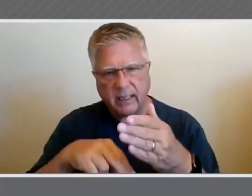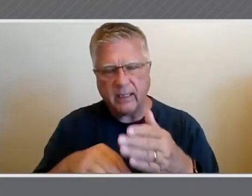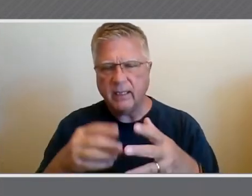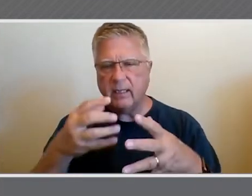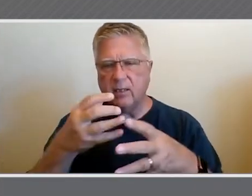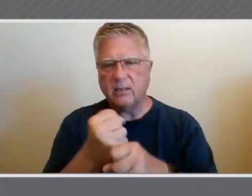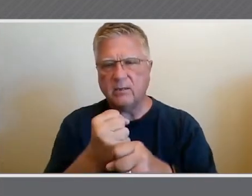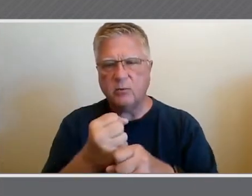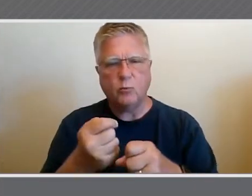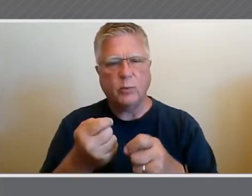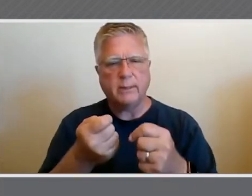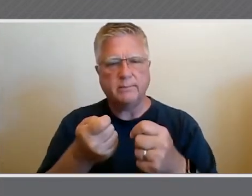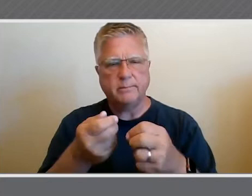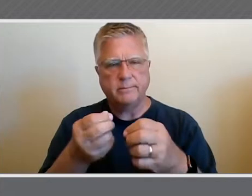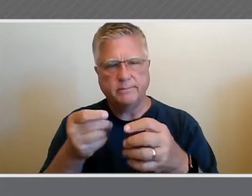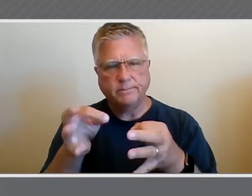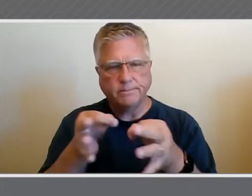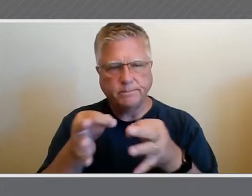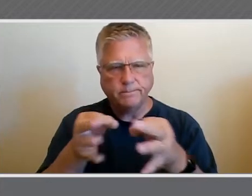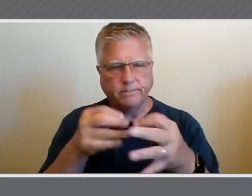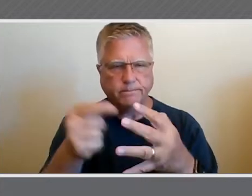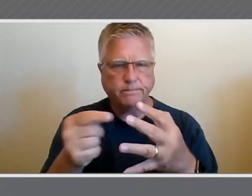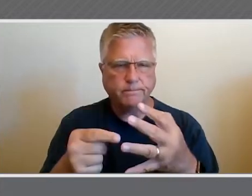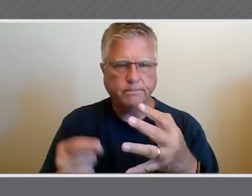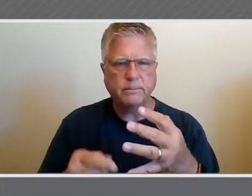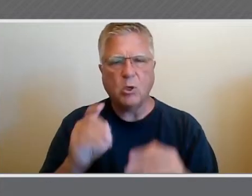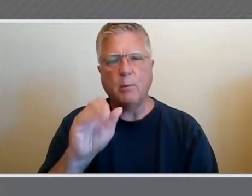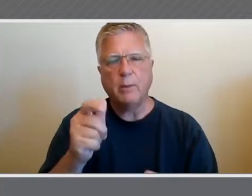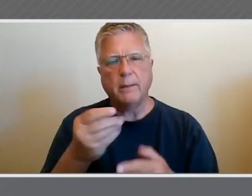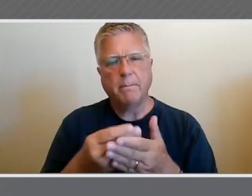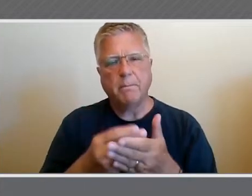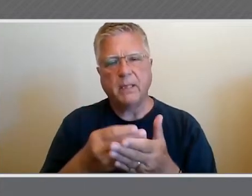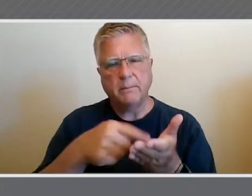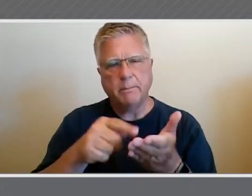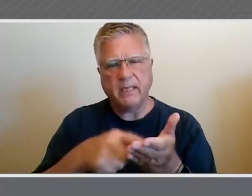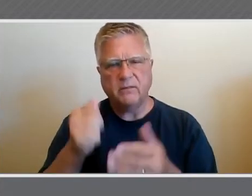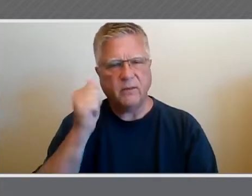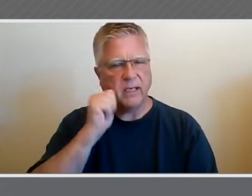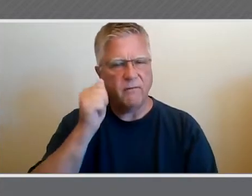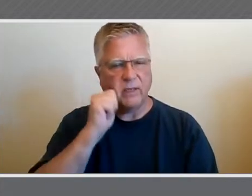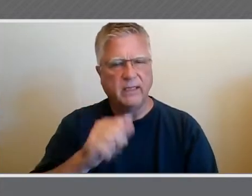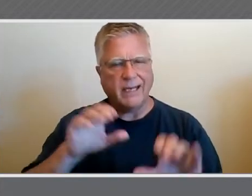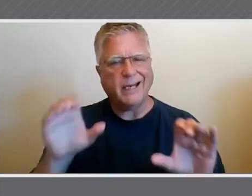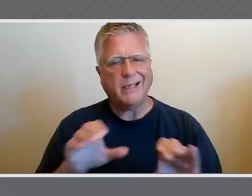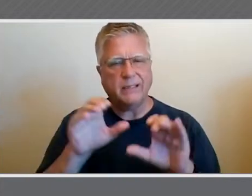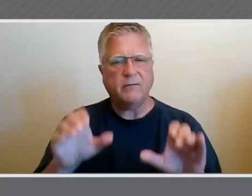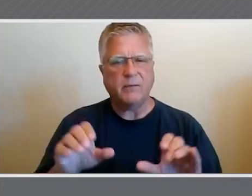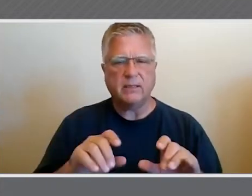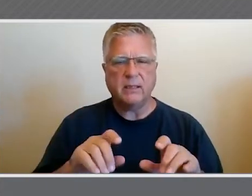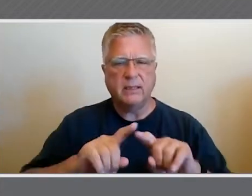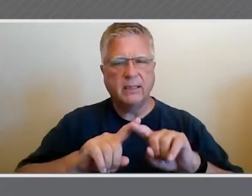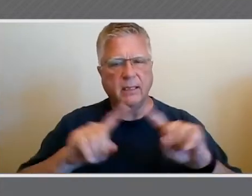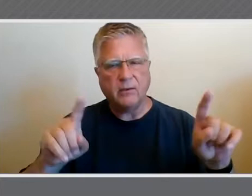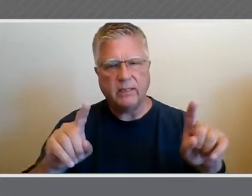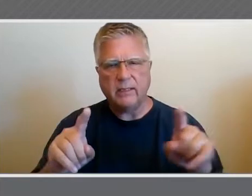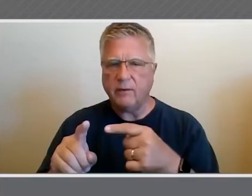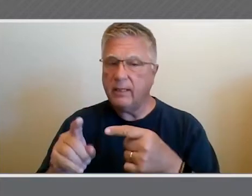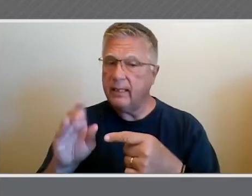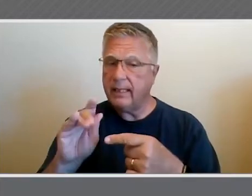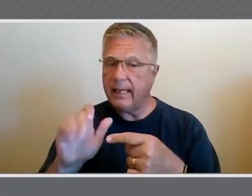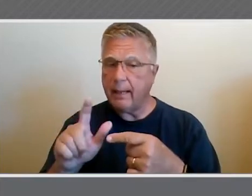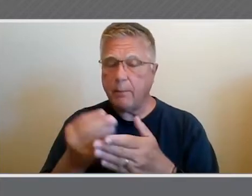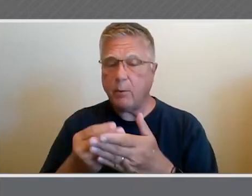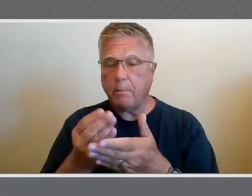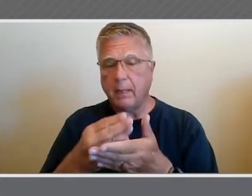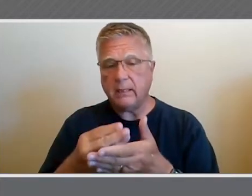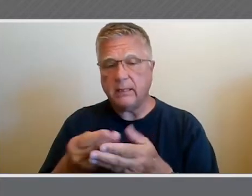funds expenditures that pay for most day-to-day governmental activities. On the other hand, the capital budget funds projects that are used